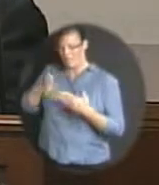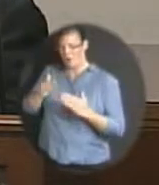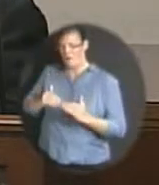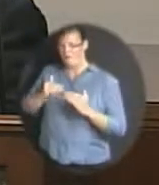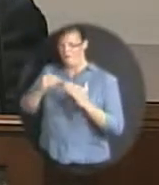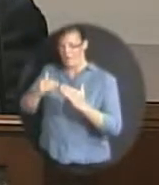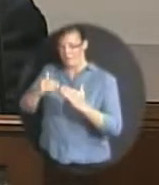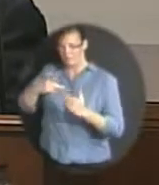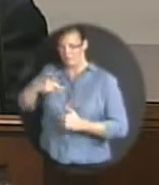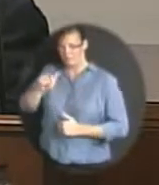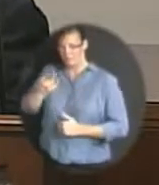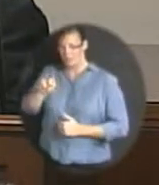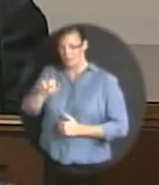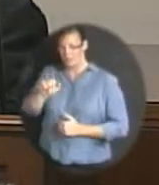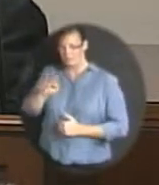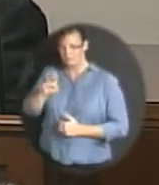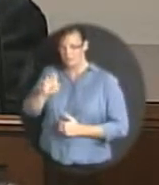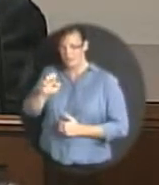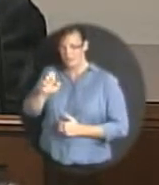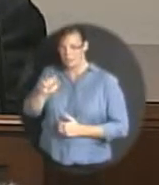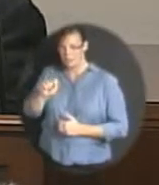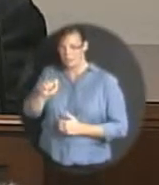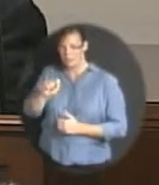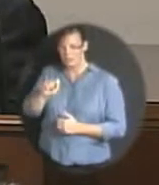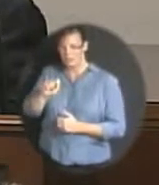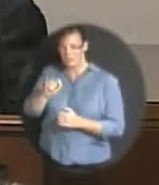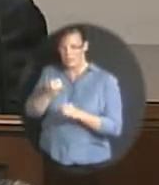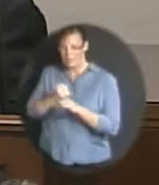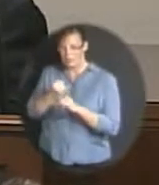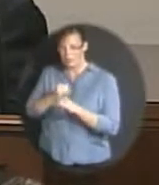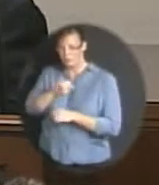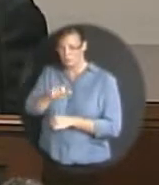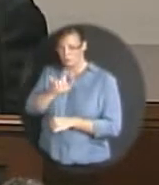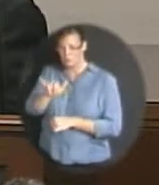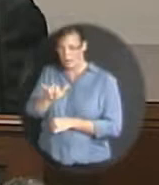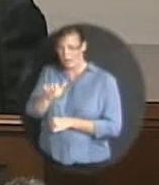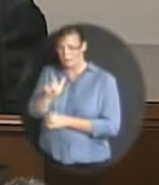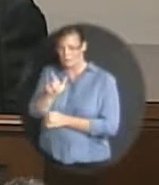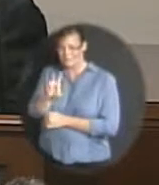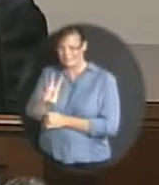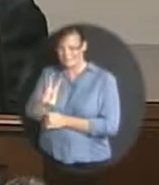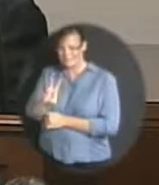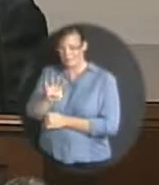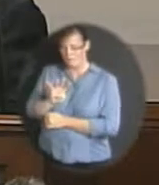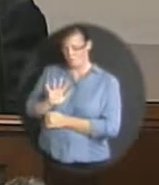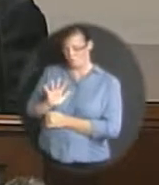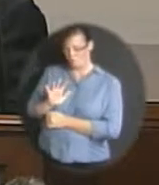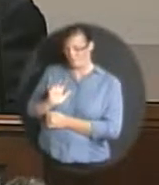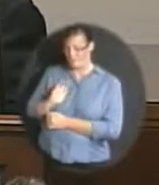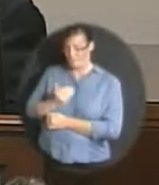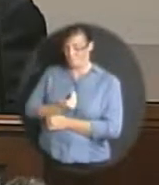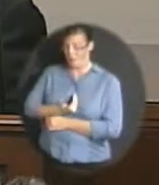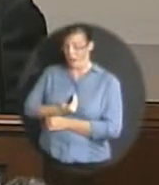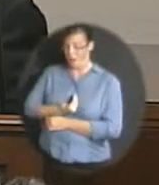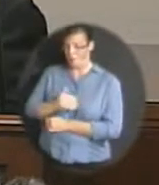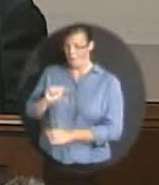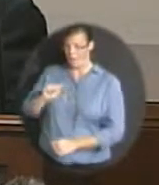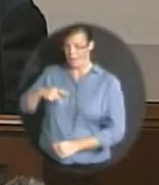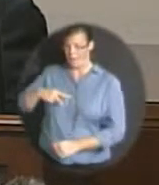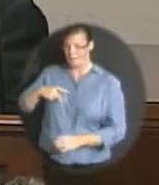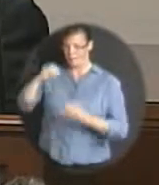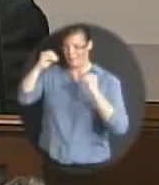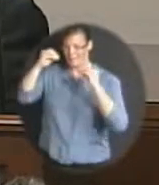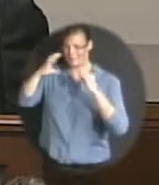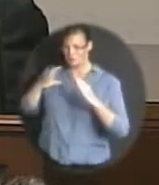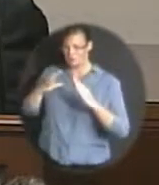Placement Institute, July 26th to be exact, where 45 of our own AP